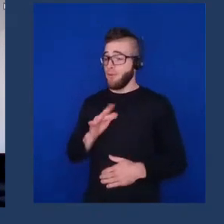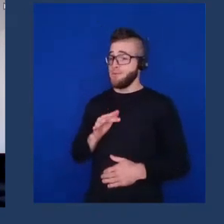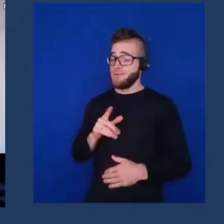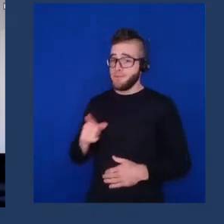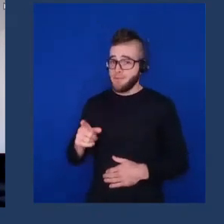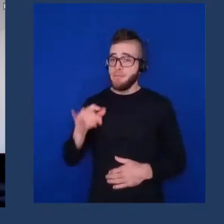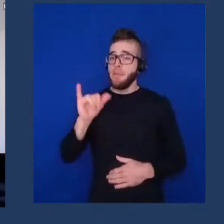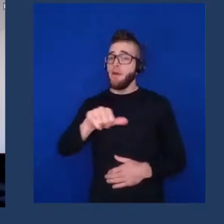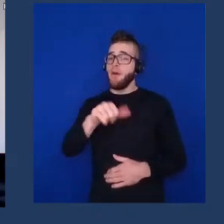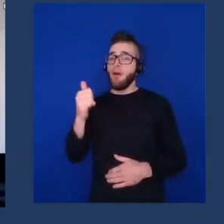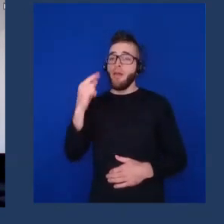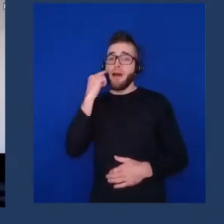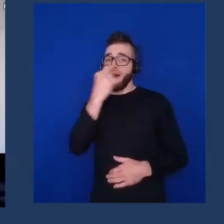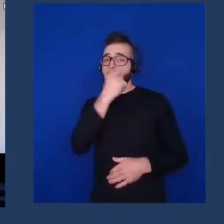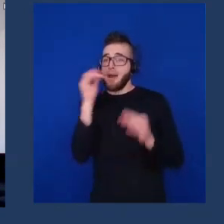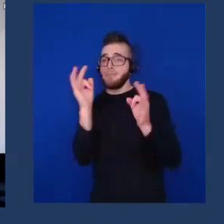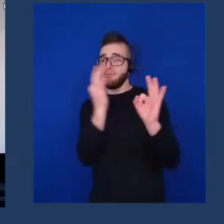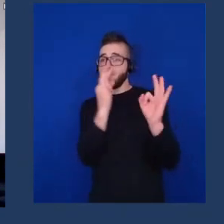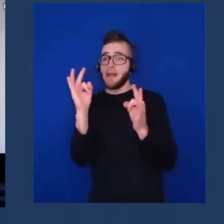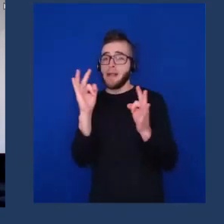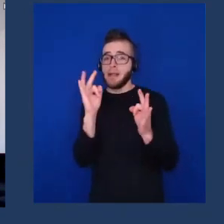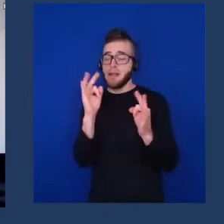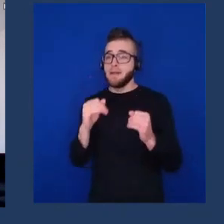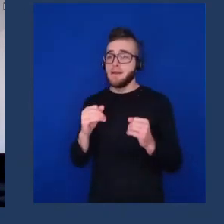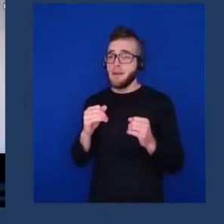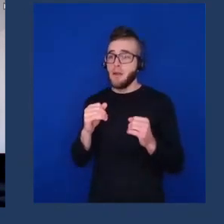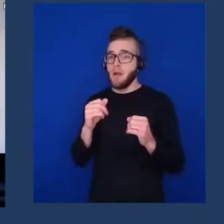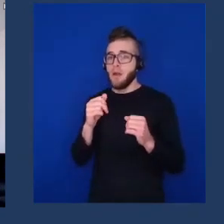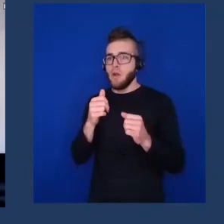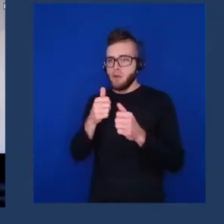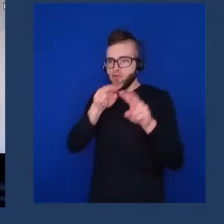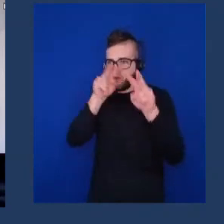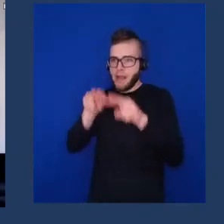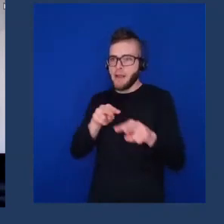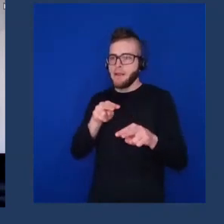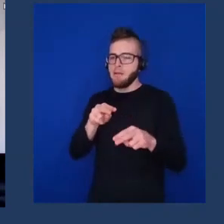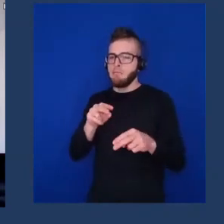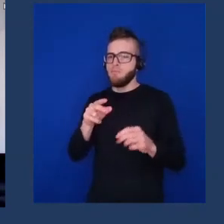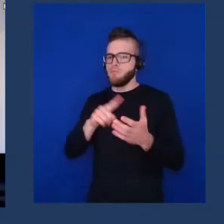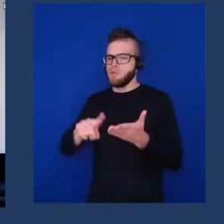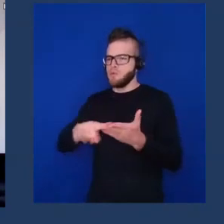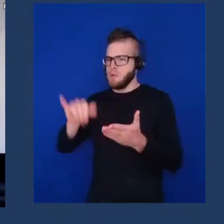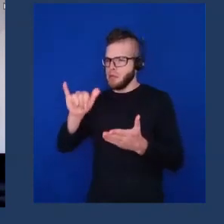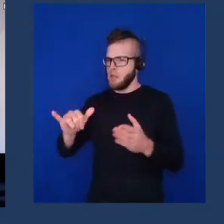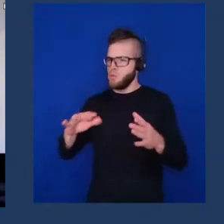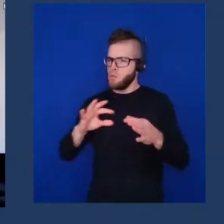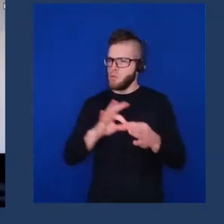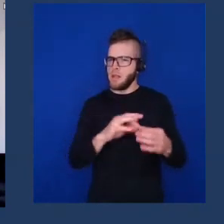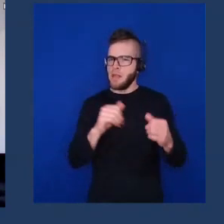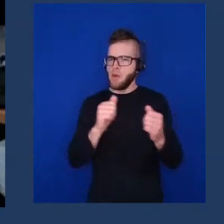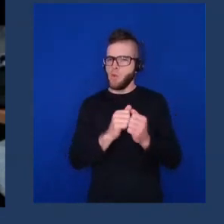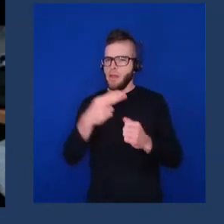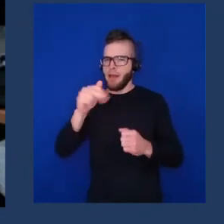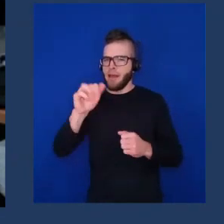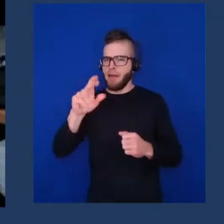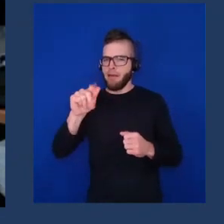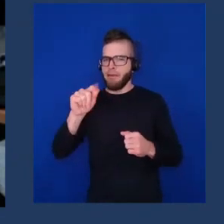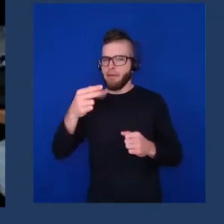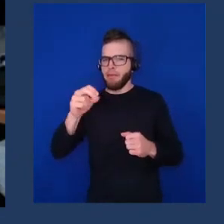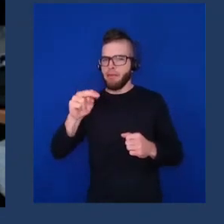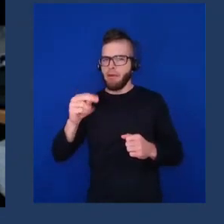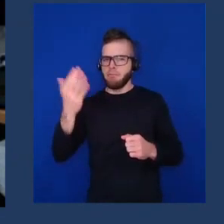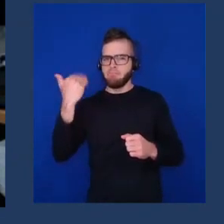today, is that related to the hackathon back in 2014? Is it separate? Can you talk a little bit about the relationship there? Right, yeah. So we